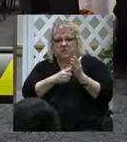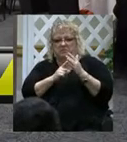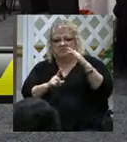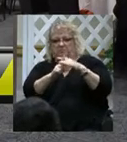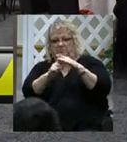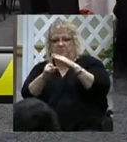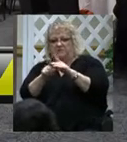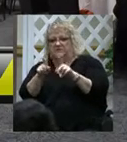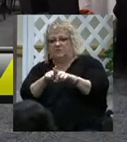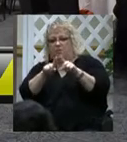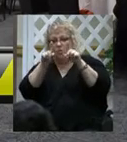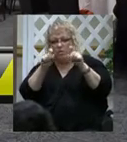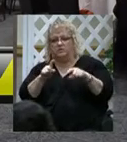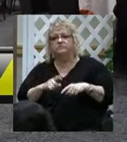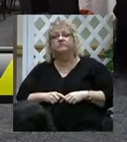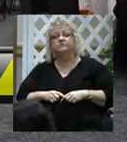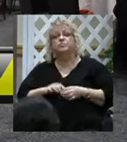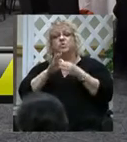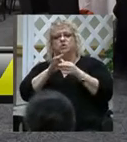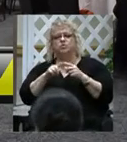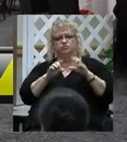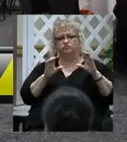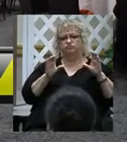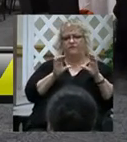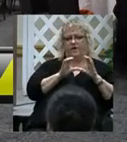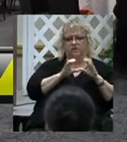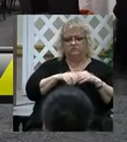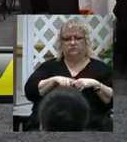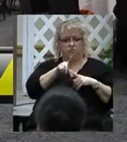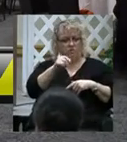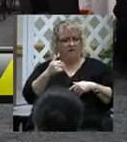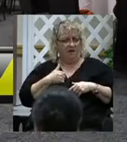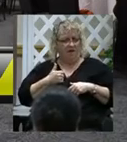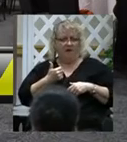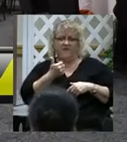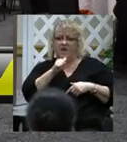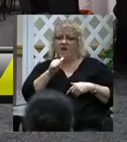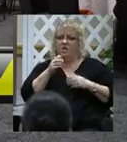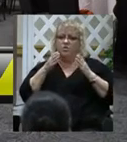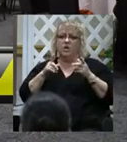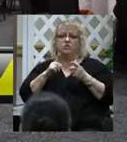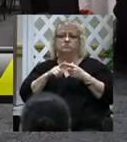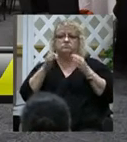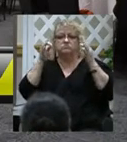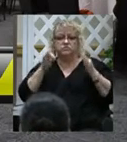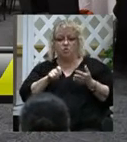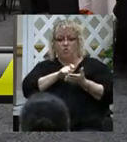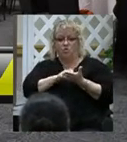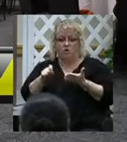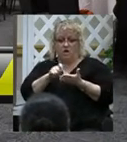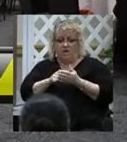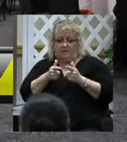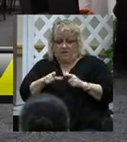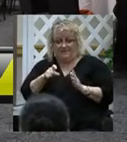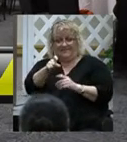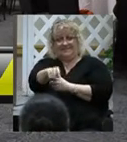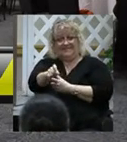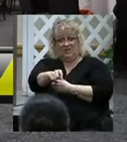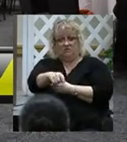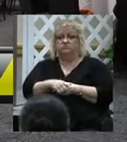times. In terms of certification, do you have a way of determining whether written language is necessary? I